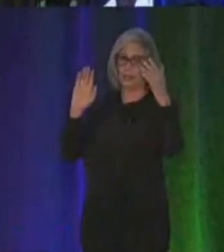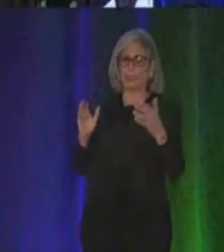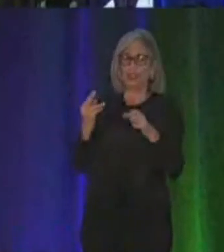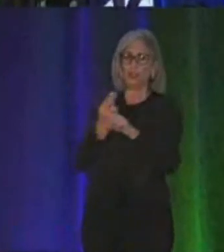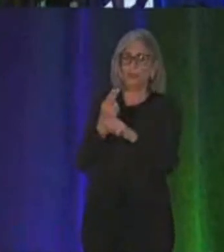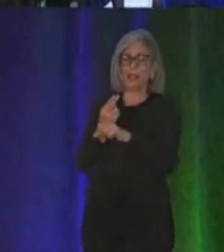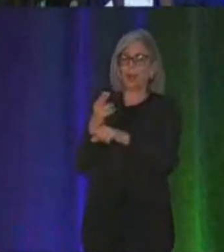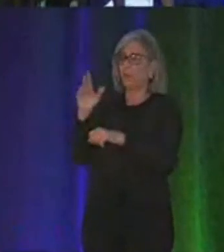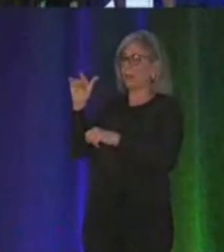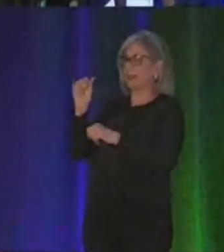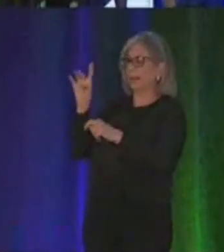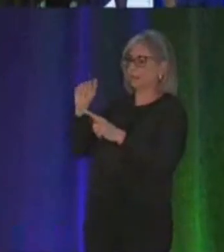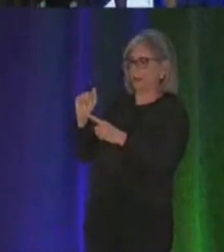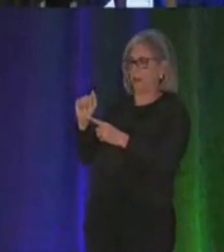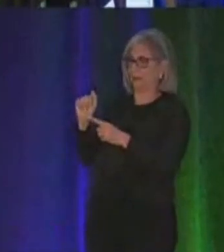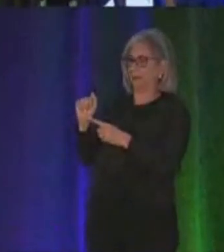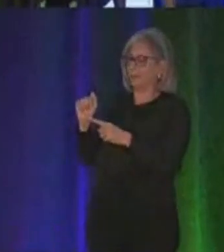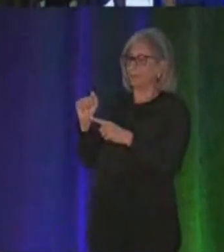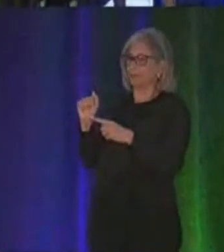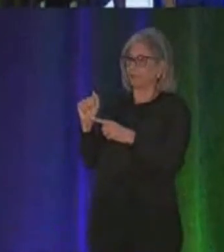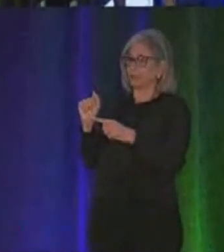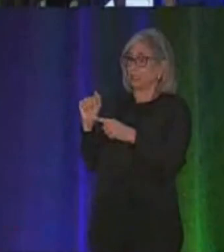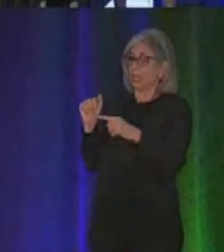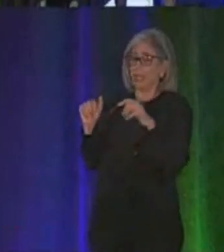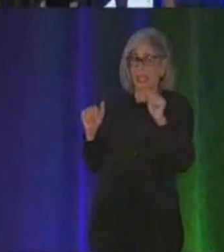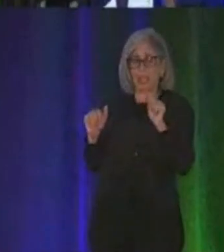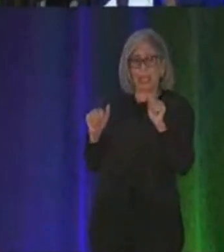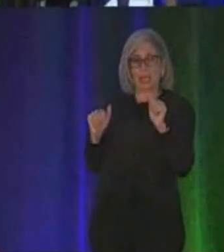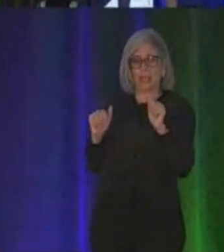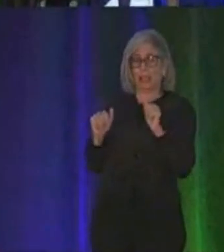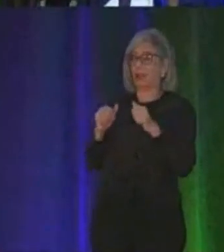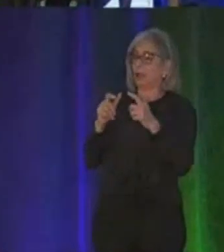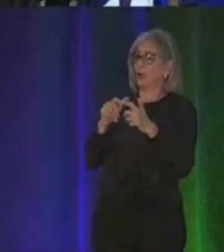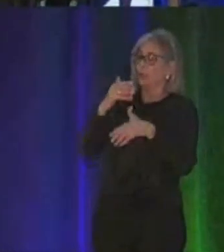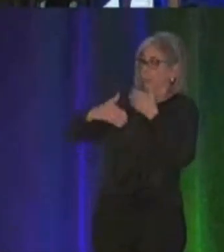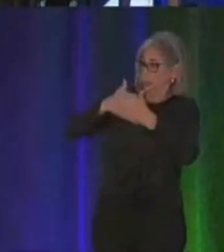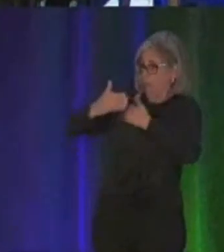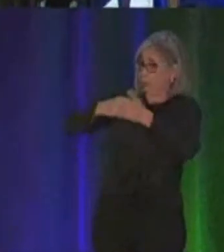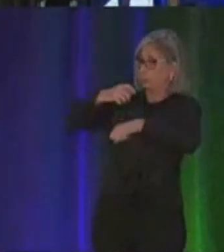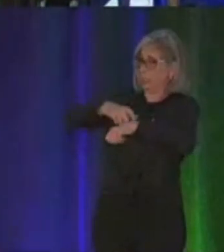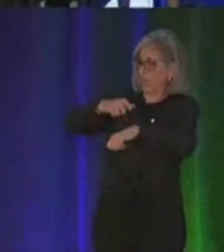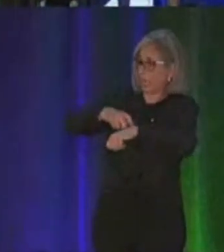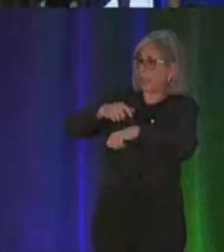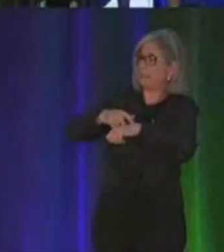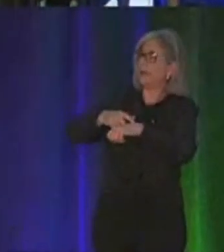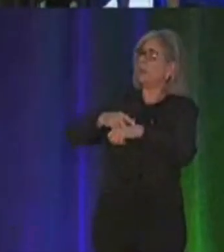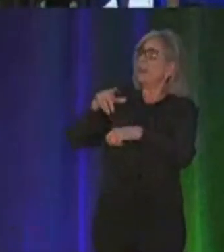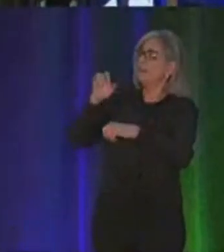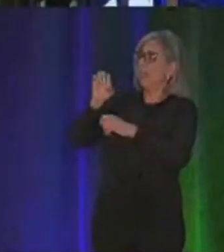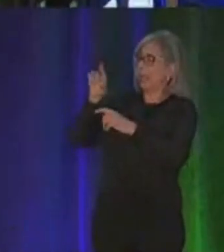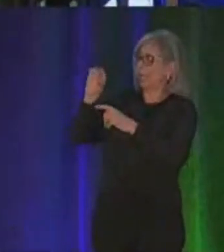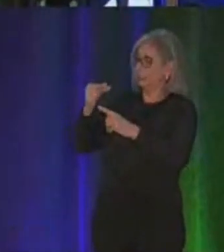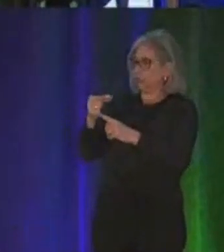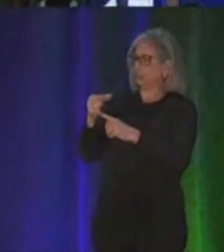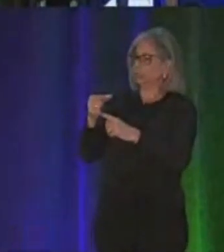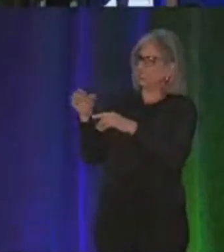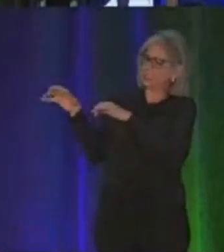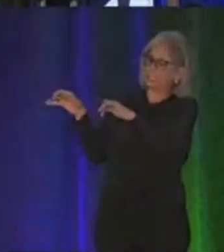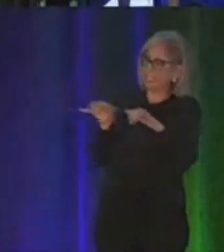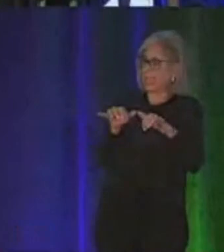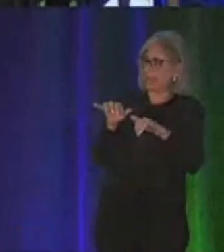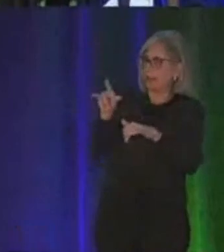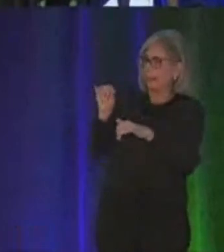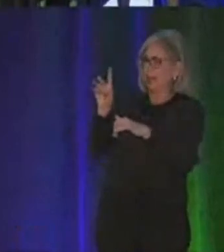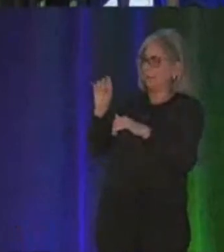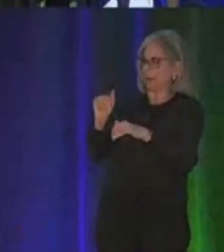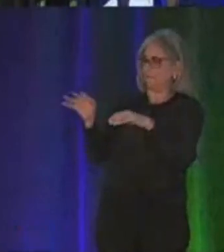So originally, AWS released just AWS Lambda functions. Over time, they released Lambda at Edge, which are basically just the same Lambda functions, but running